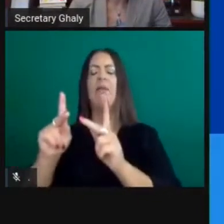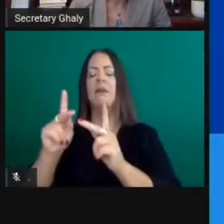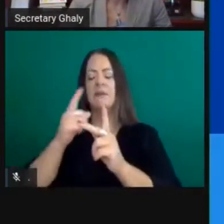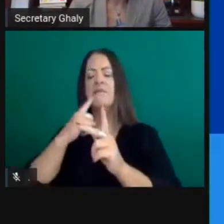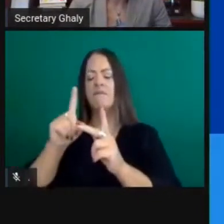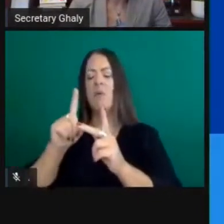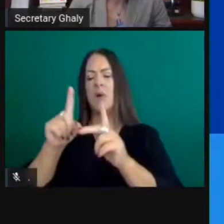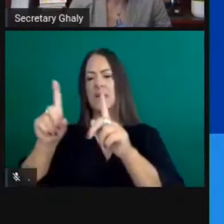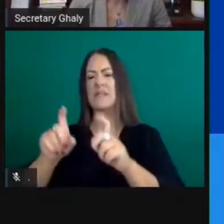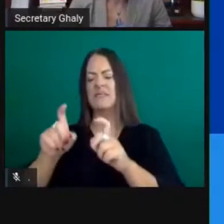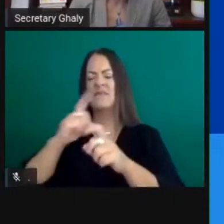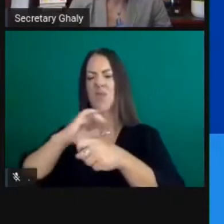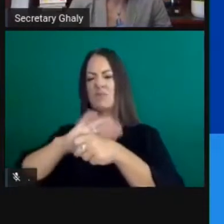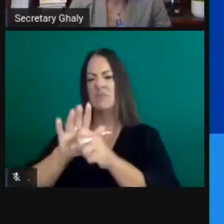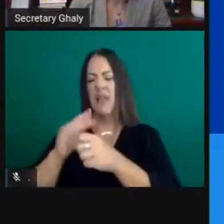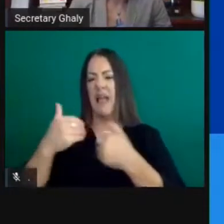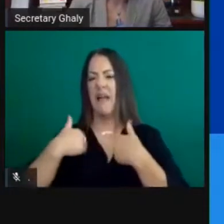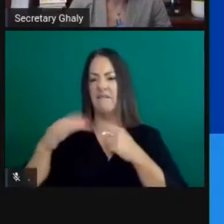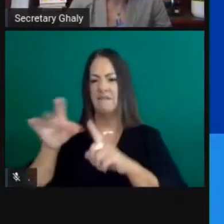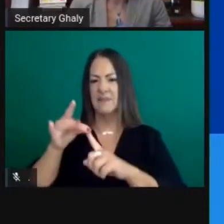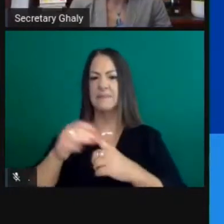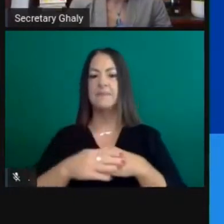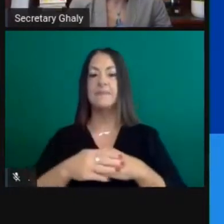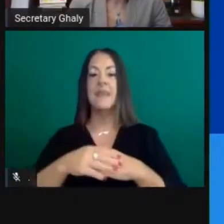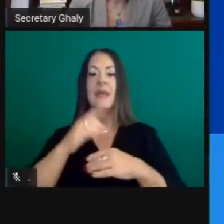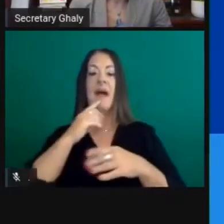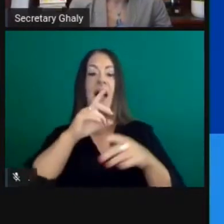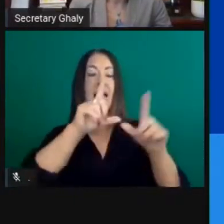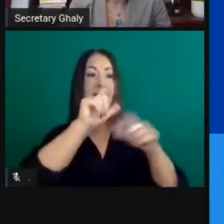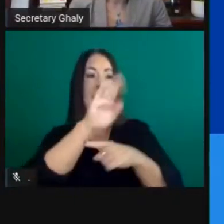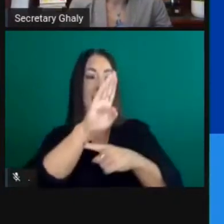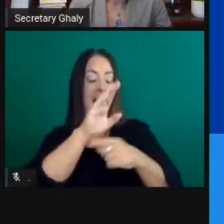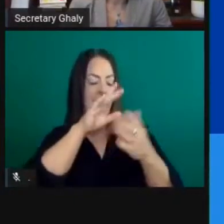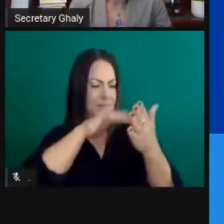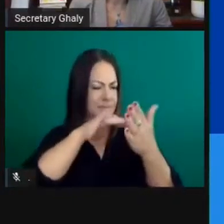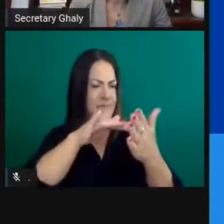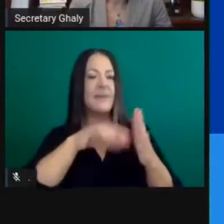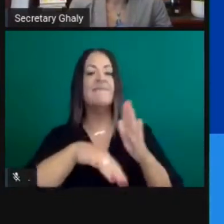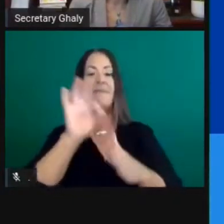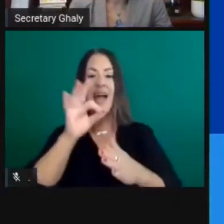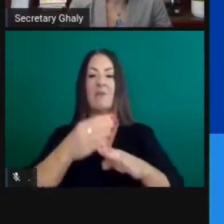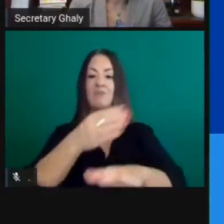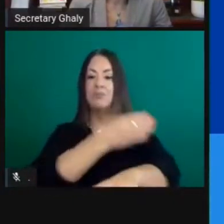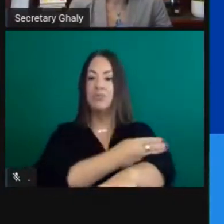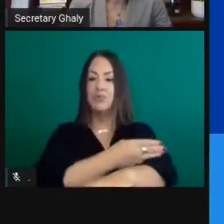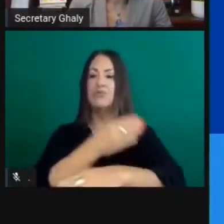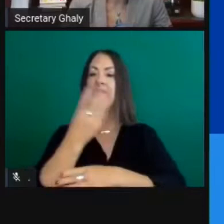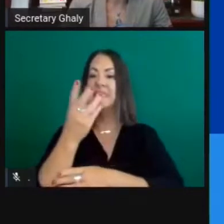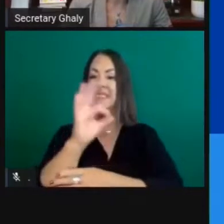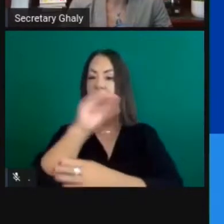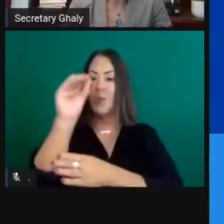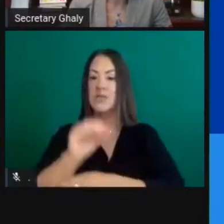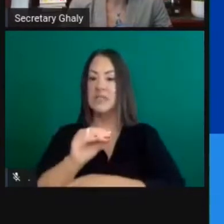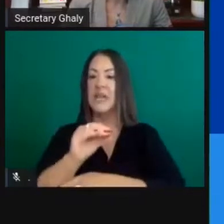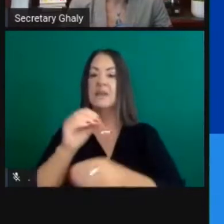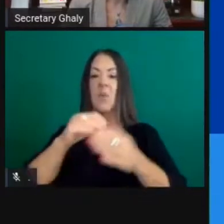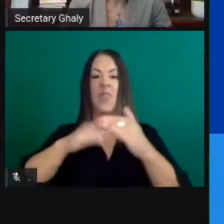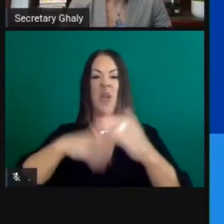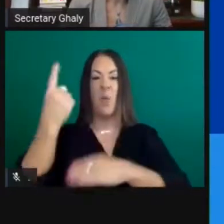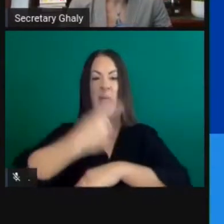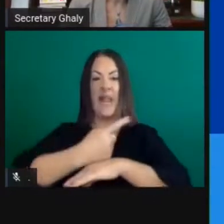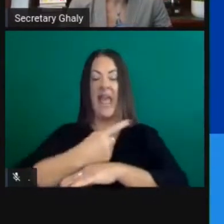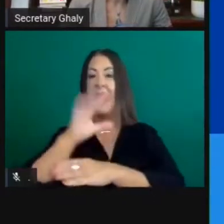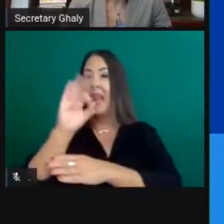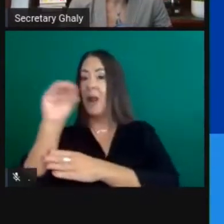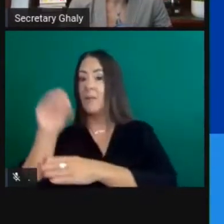being reported within 1 day and 90% within 2 days. This is a dramatic improvement in our turnaround time within the state of California. We